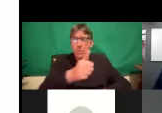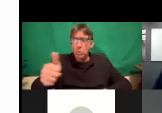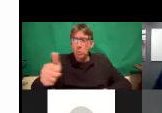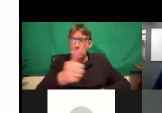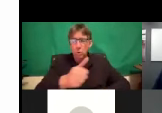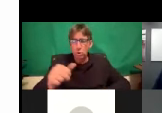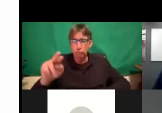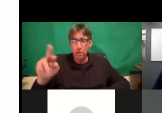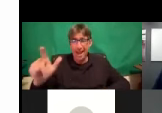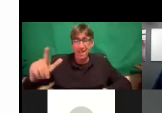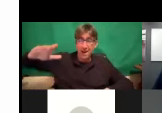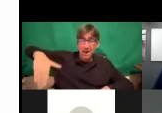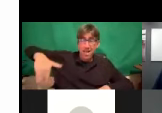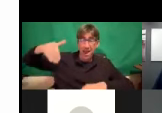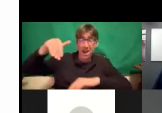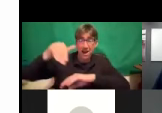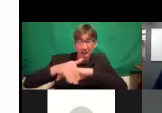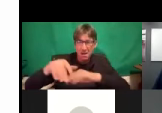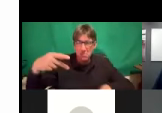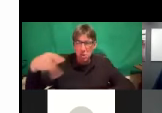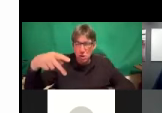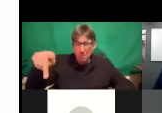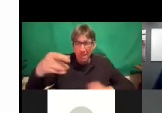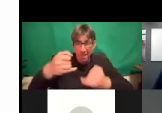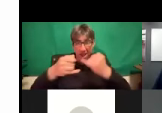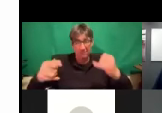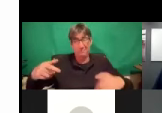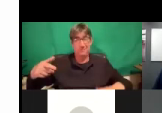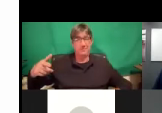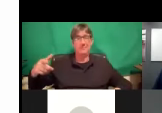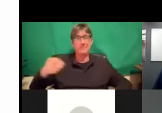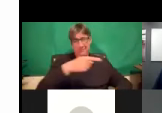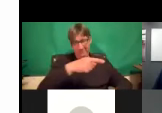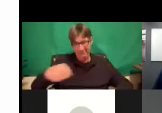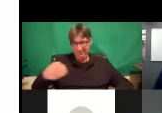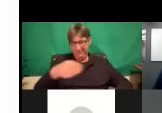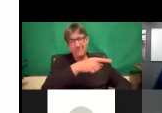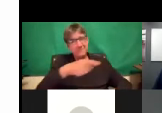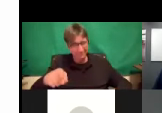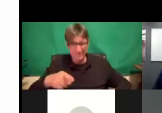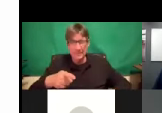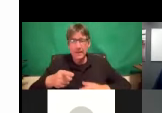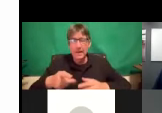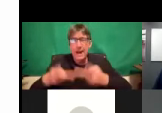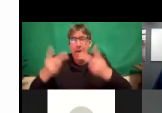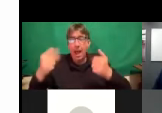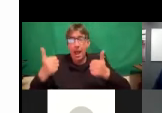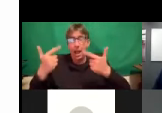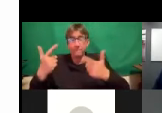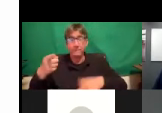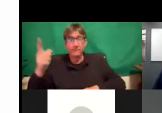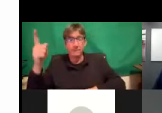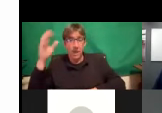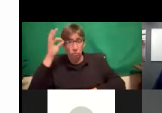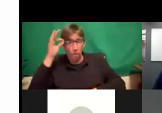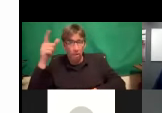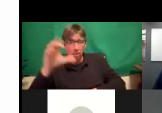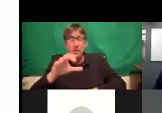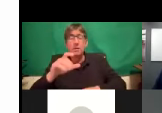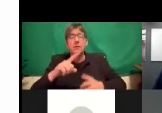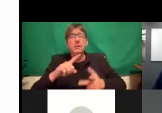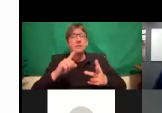rail. I will also note we are planning to review the impact of these changes and adjust service based on both crowding and demand on